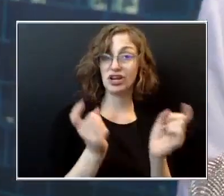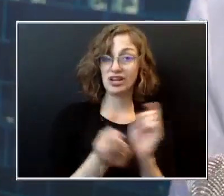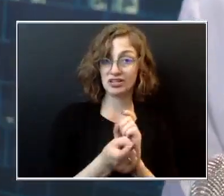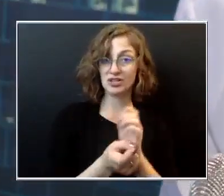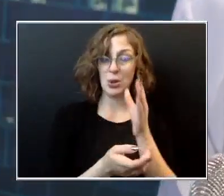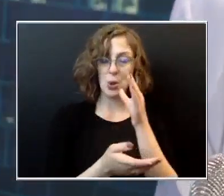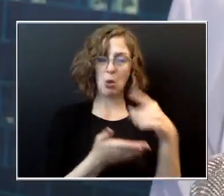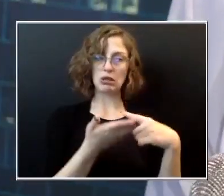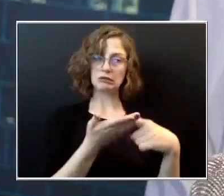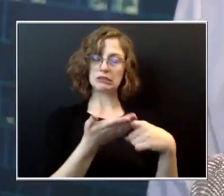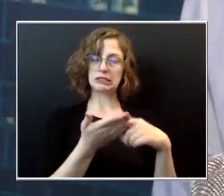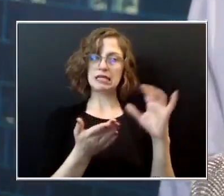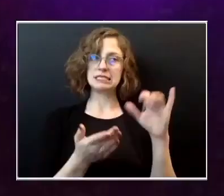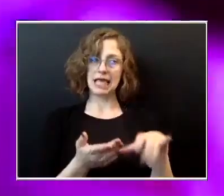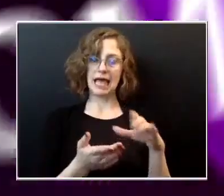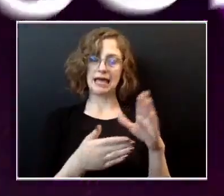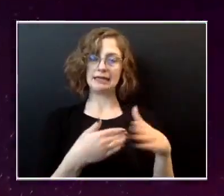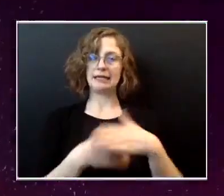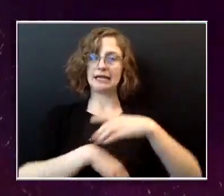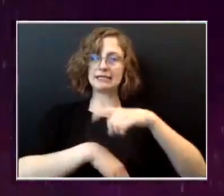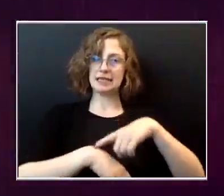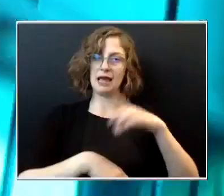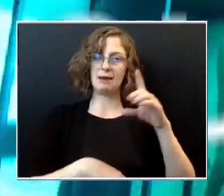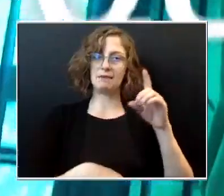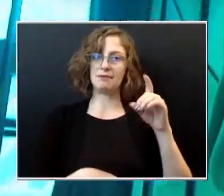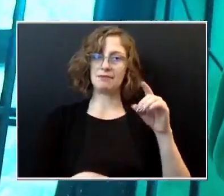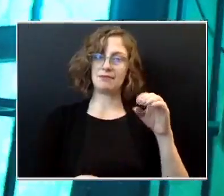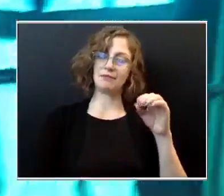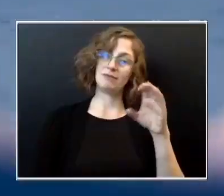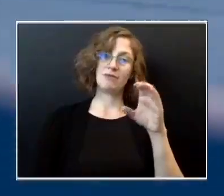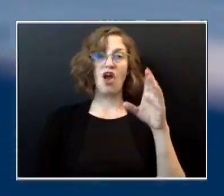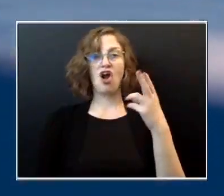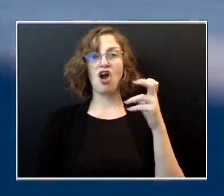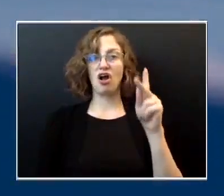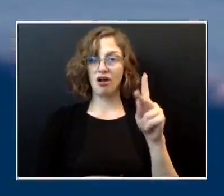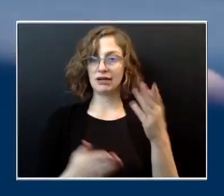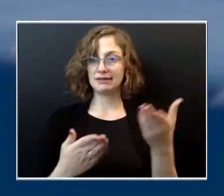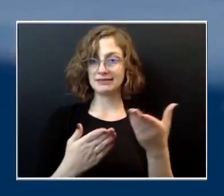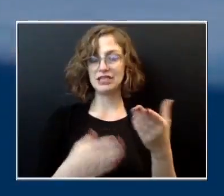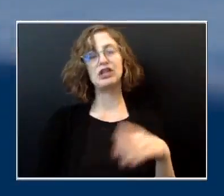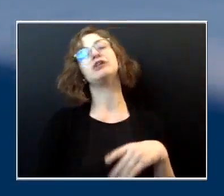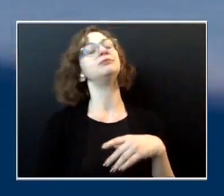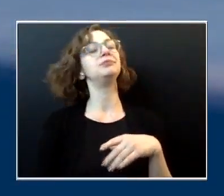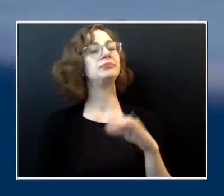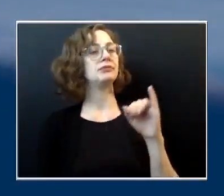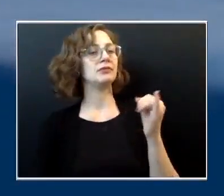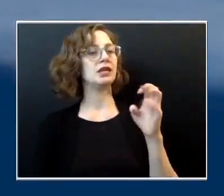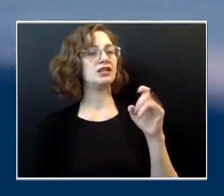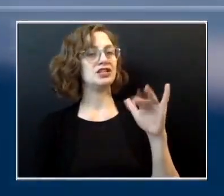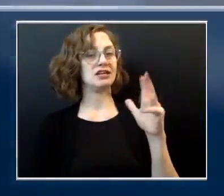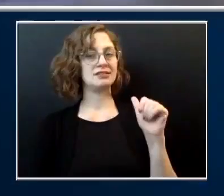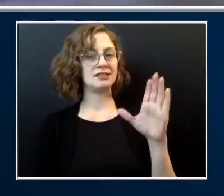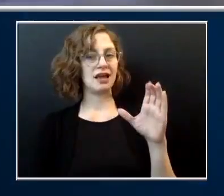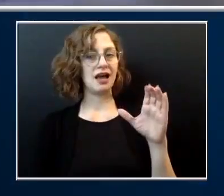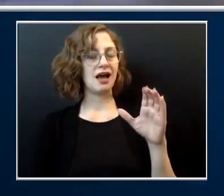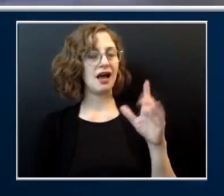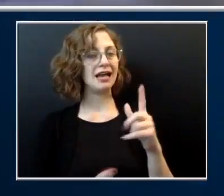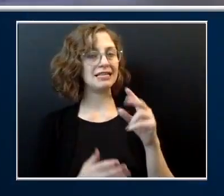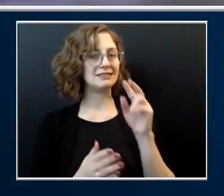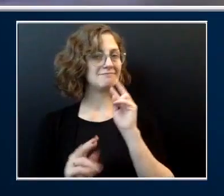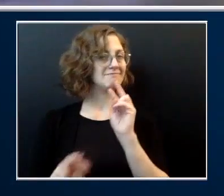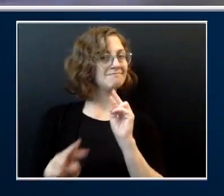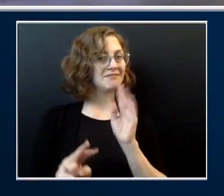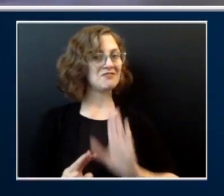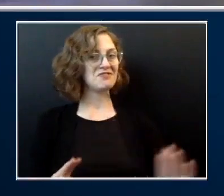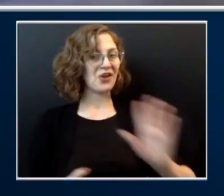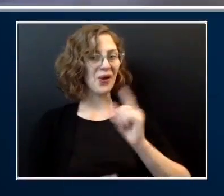fever. Jessica Lavelle is watching for questions from our community. Jess, I haven't seen you on this program in a long time. It's quite the